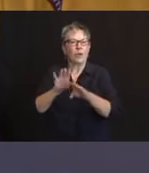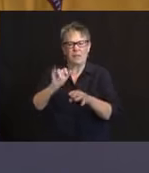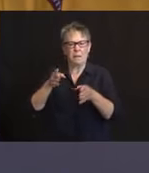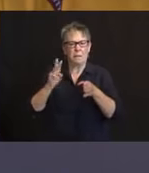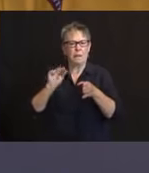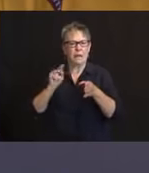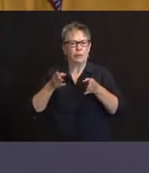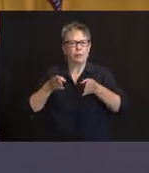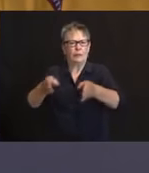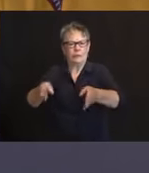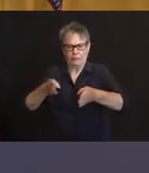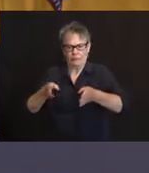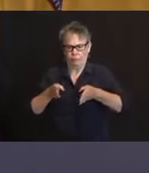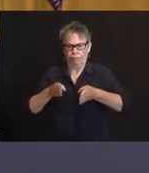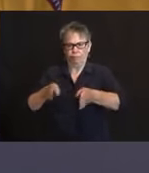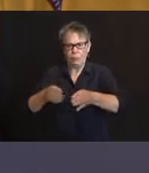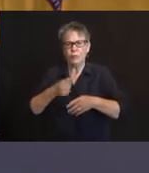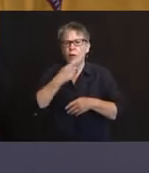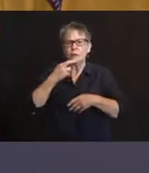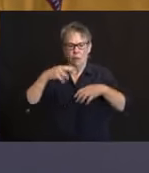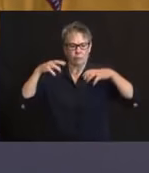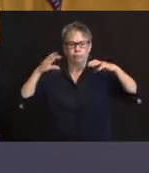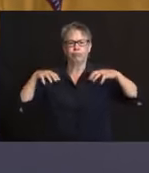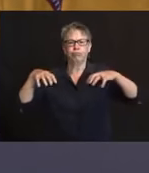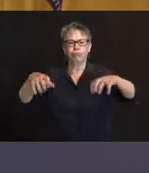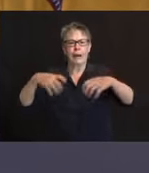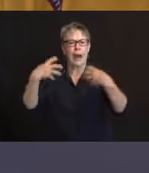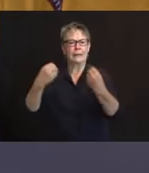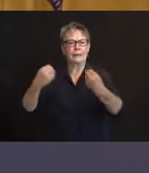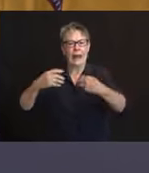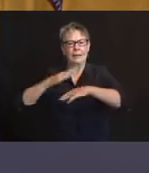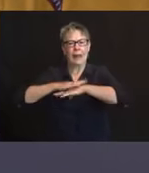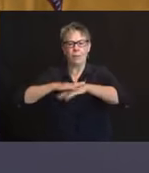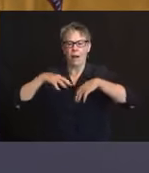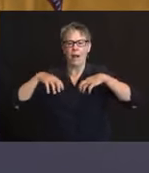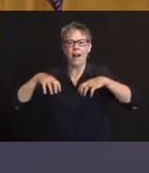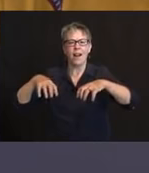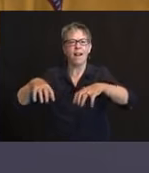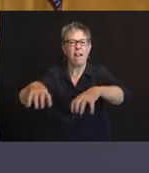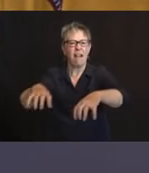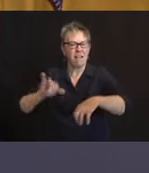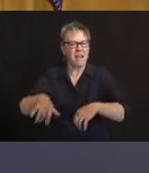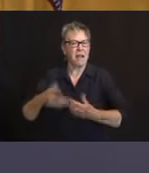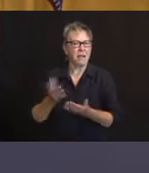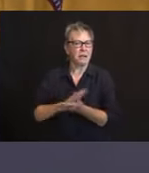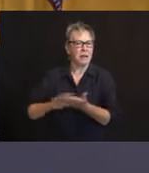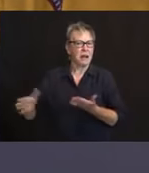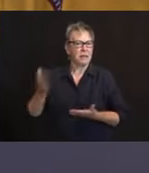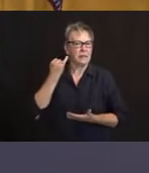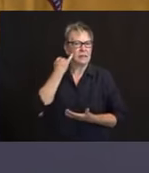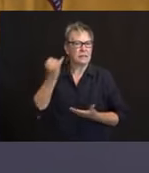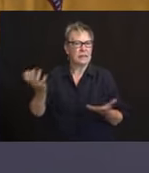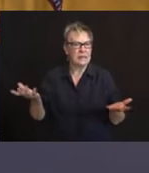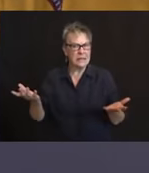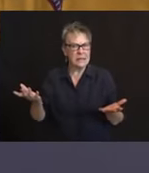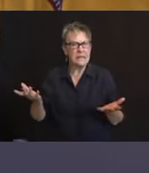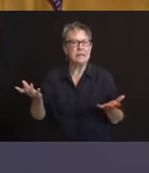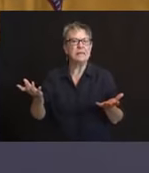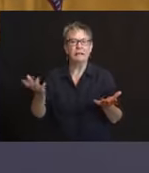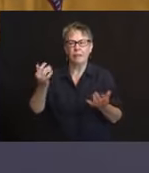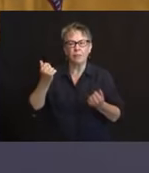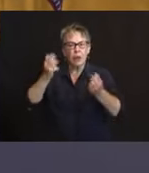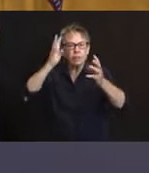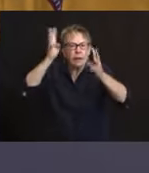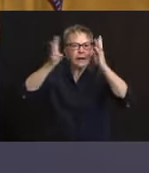I suspect a banner year for tent businesses. But, I mean, that's the spirit. And the spirit has been